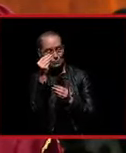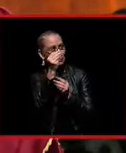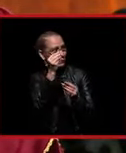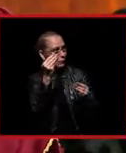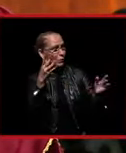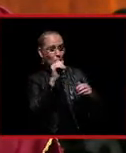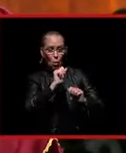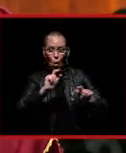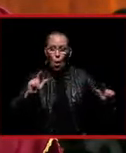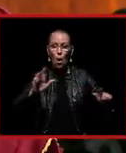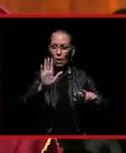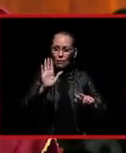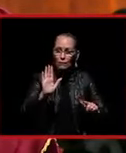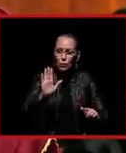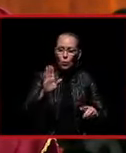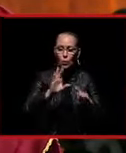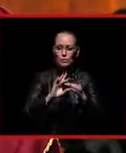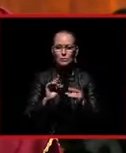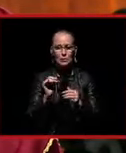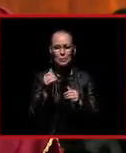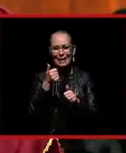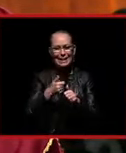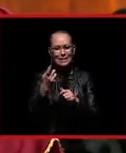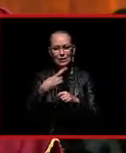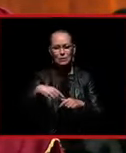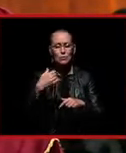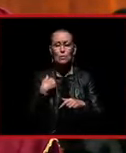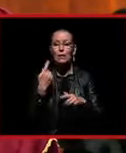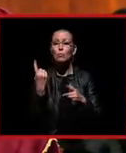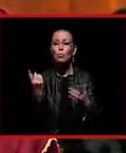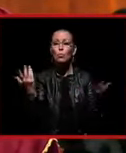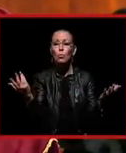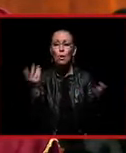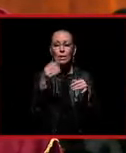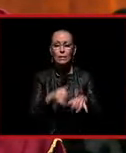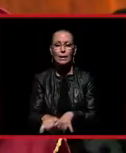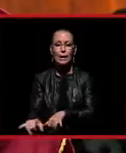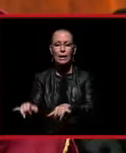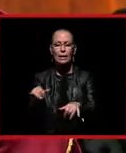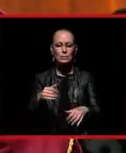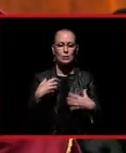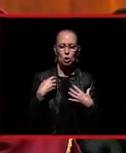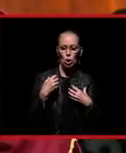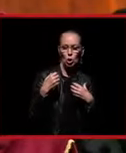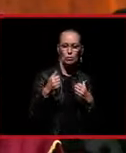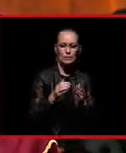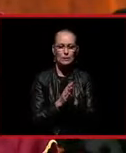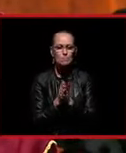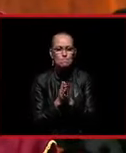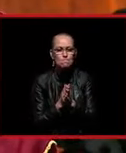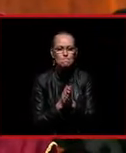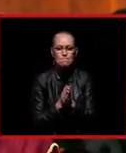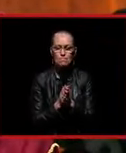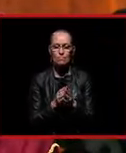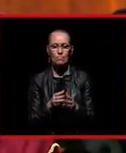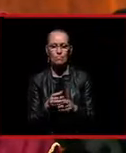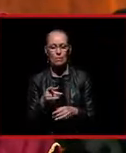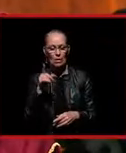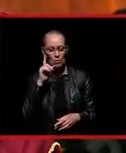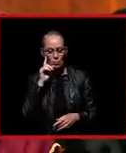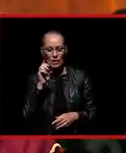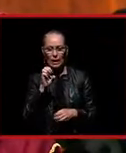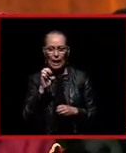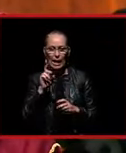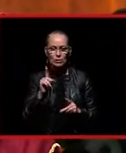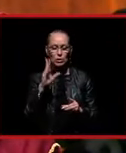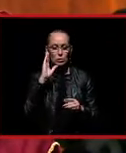what all of you have in common. Each and every one of you is courageous, tenacious, and passionate in the belief that education will help you